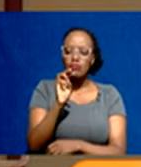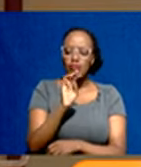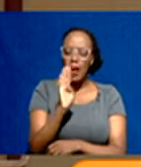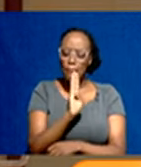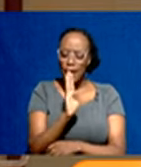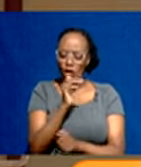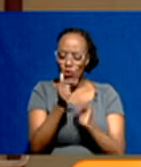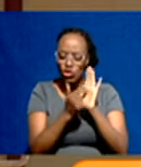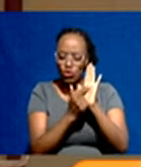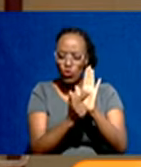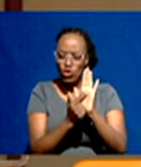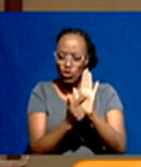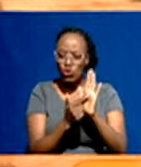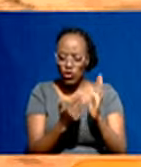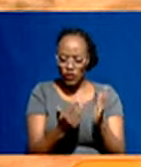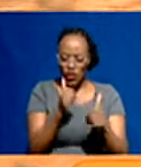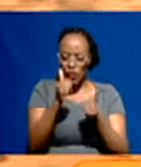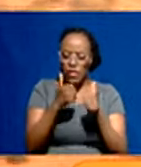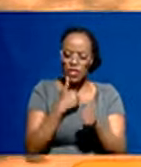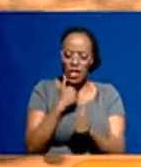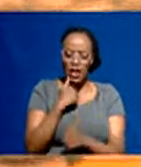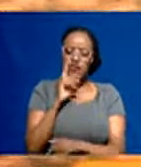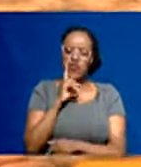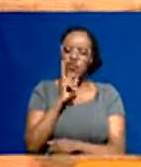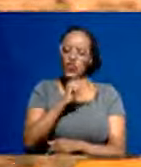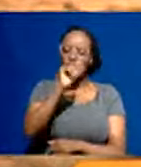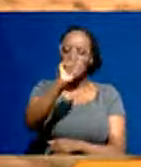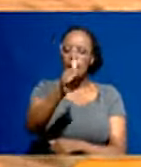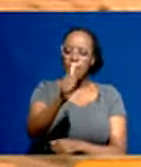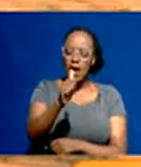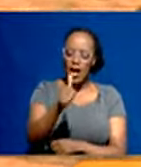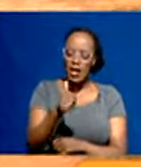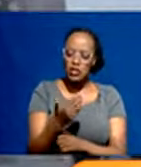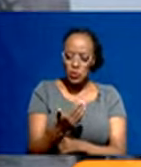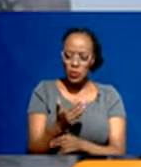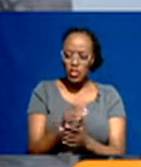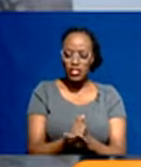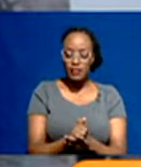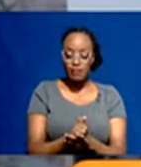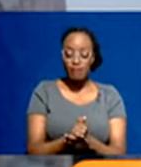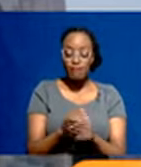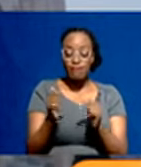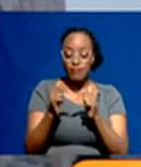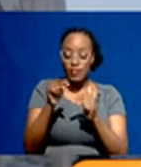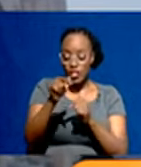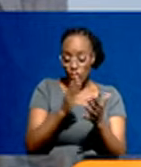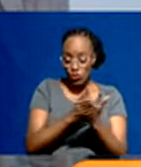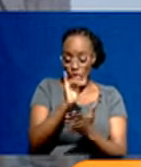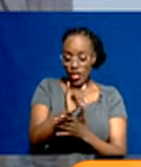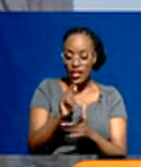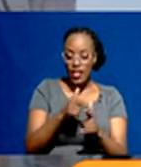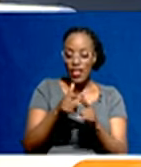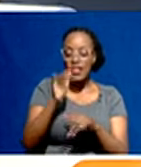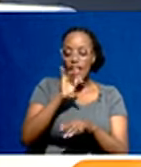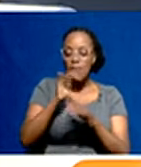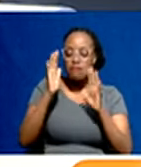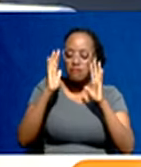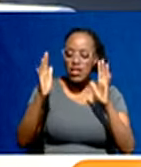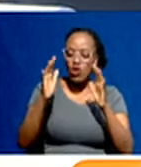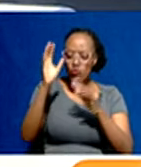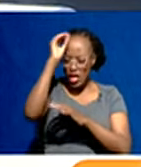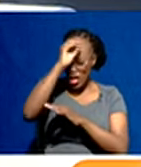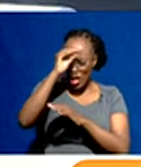as the financial statements prepared did not correspond with the records available. As a result of the adverse opinion, the